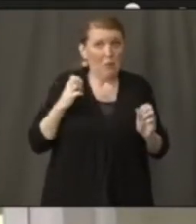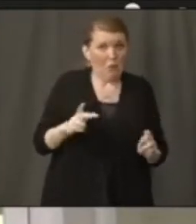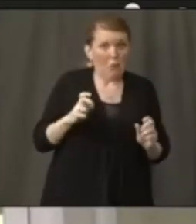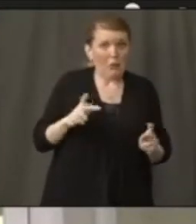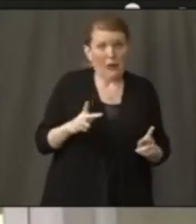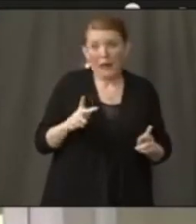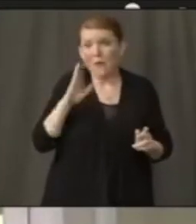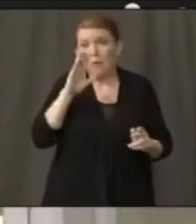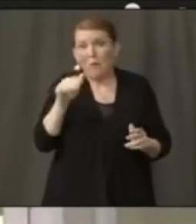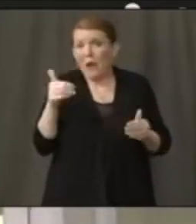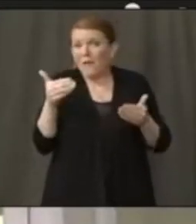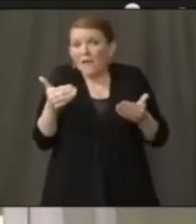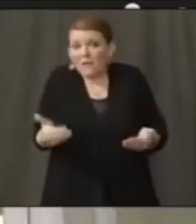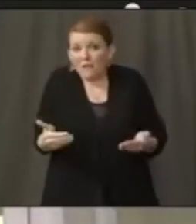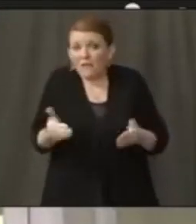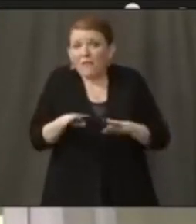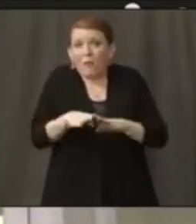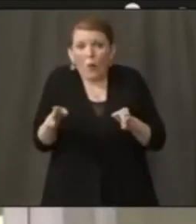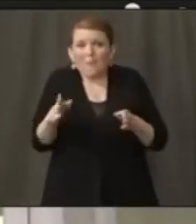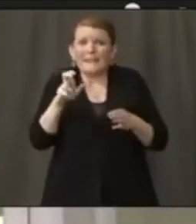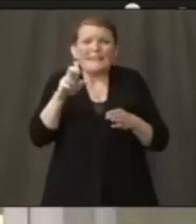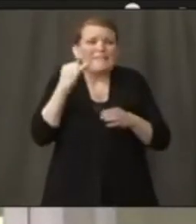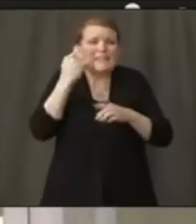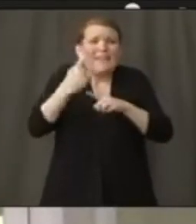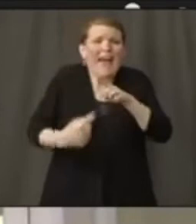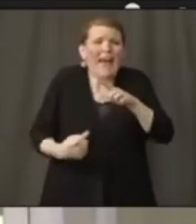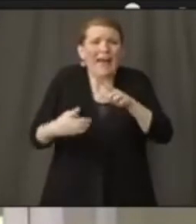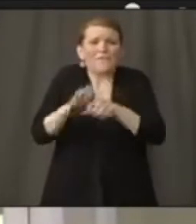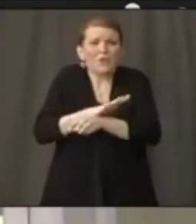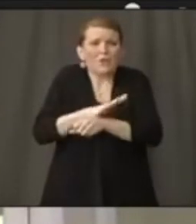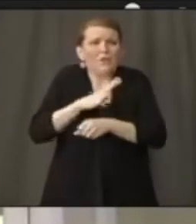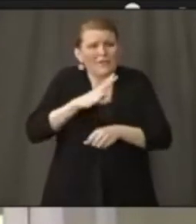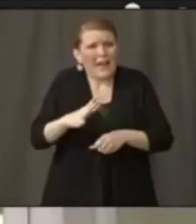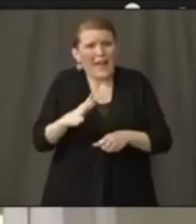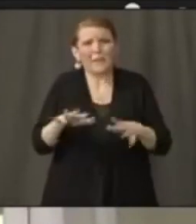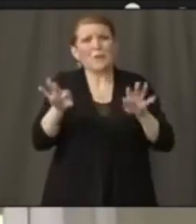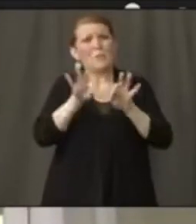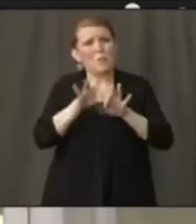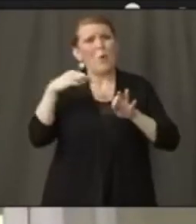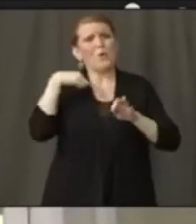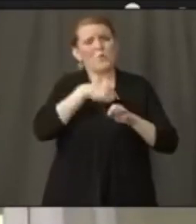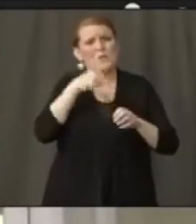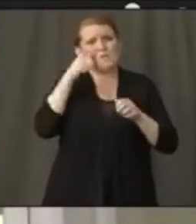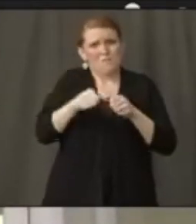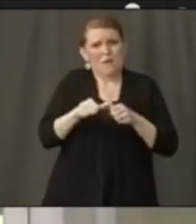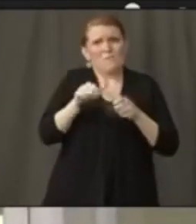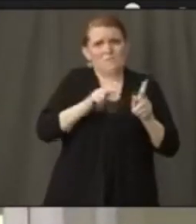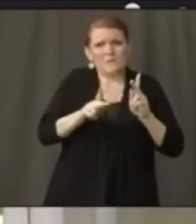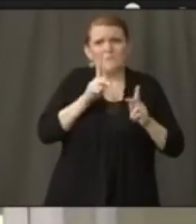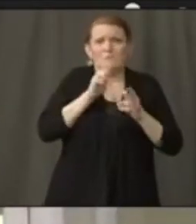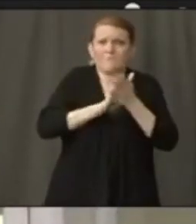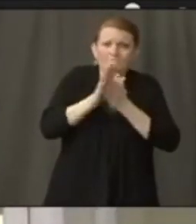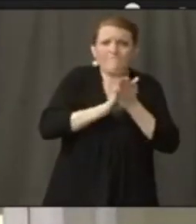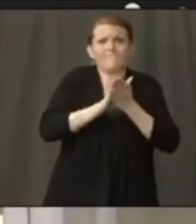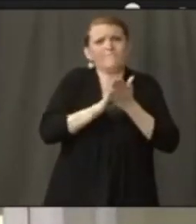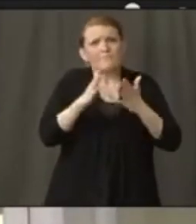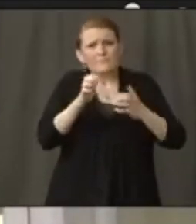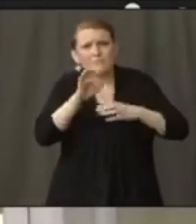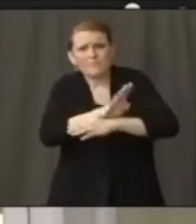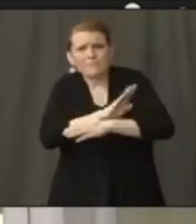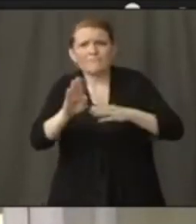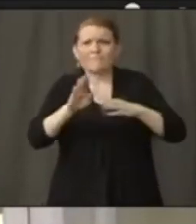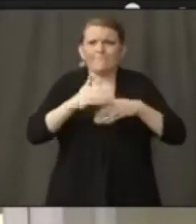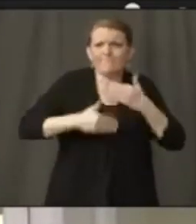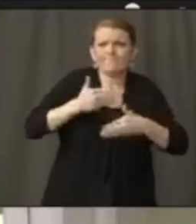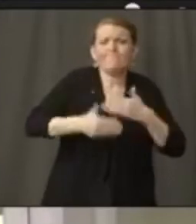as long as we have the great entrepreneurial spirit of the state of Connecticut at the table, I think we'll be able to work collaboratively to get our